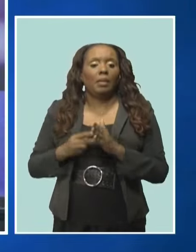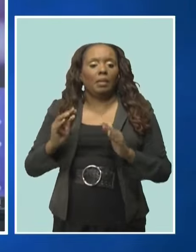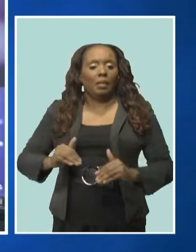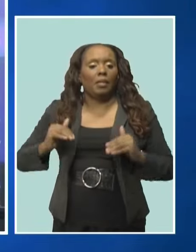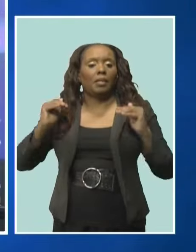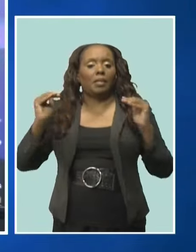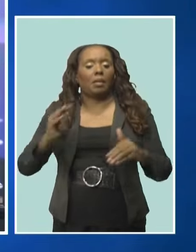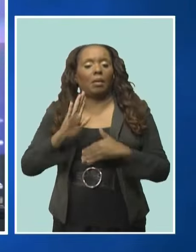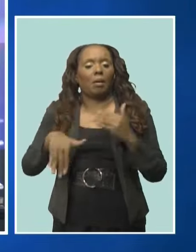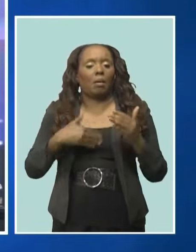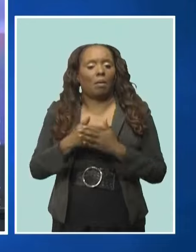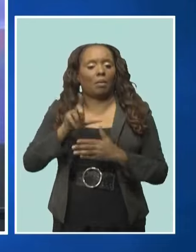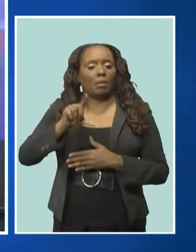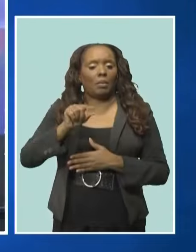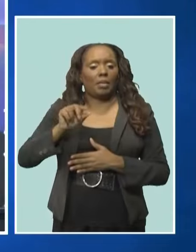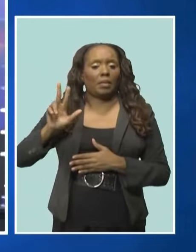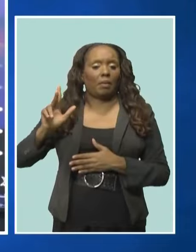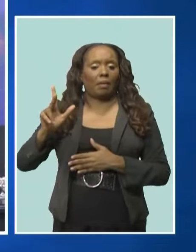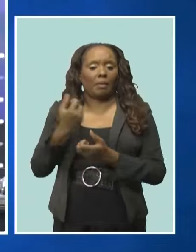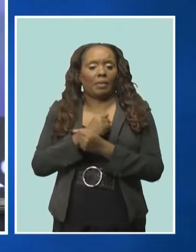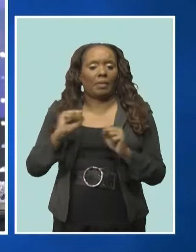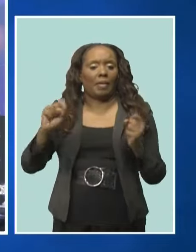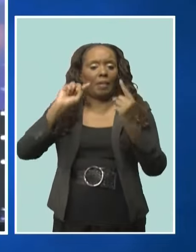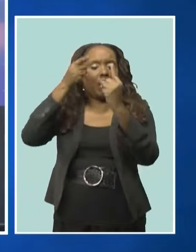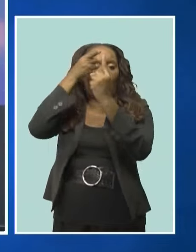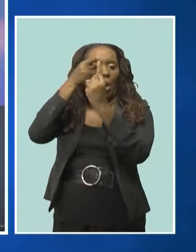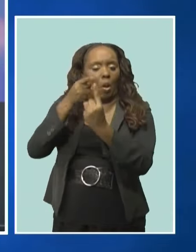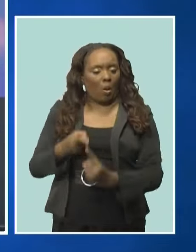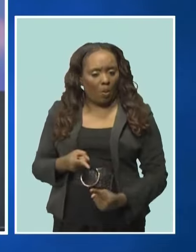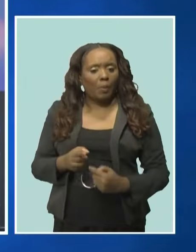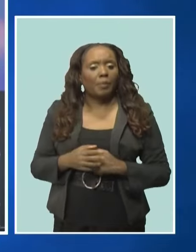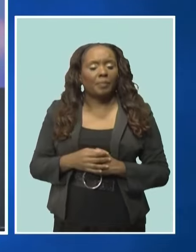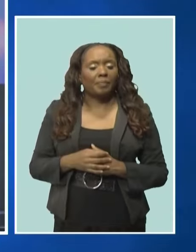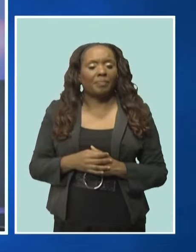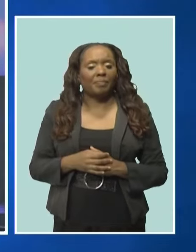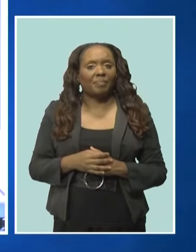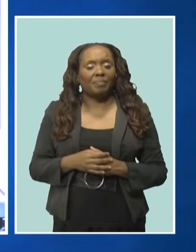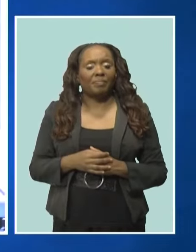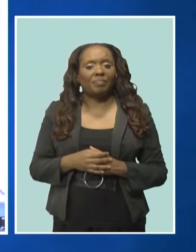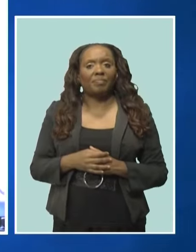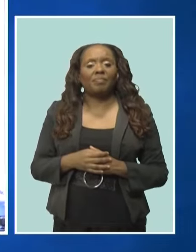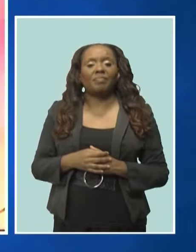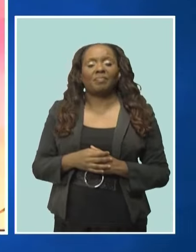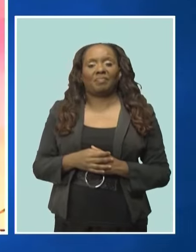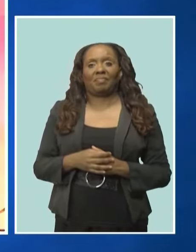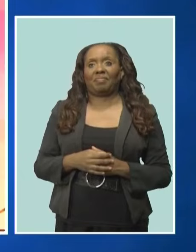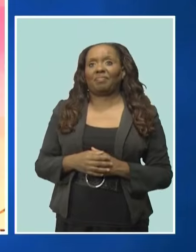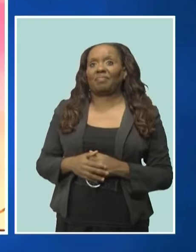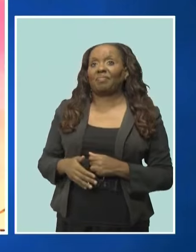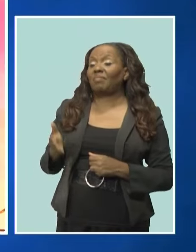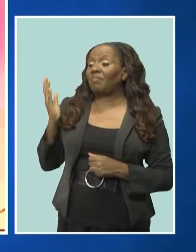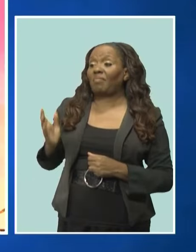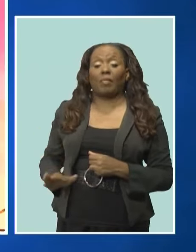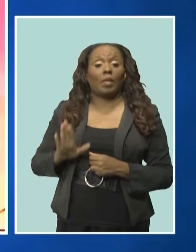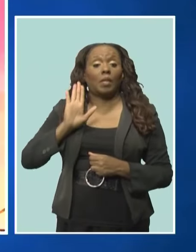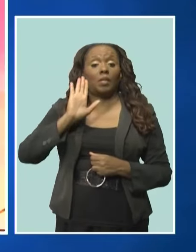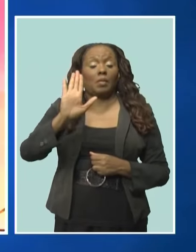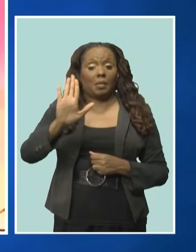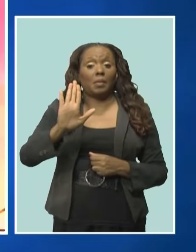all the company's 2023 safety goals and targets. Through your efforts, we